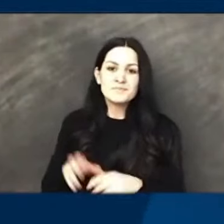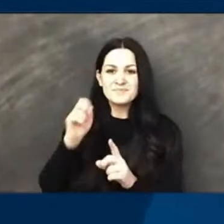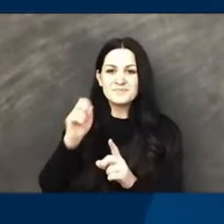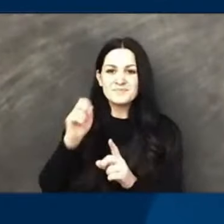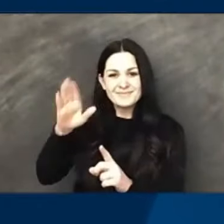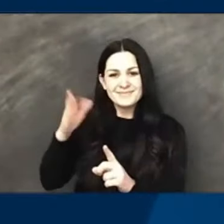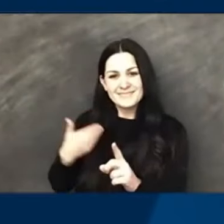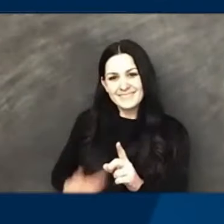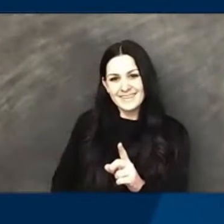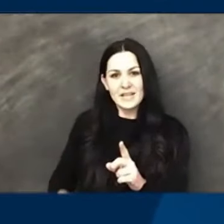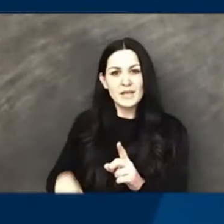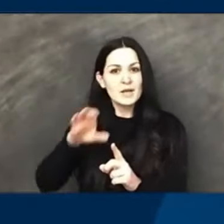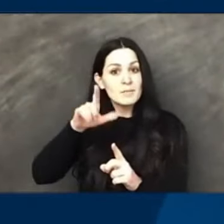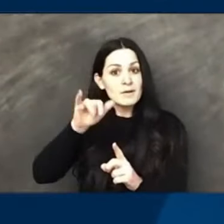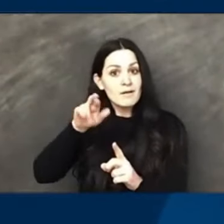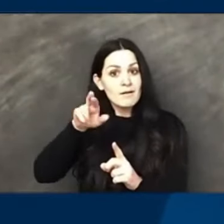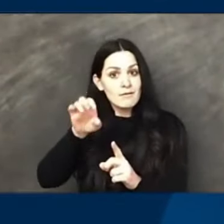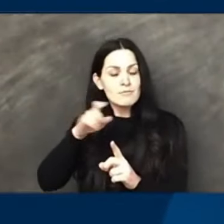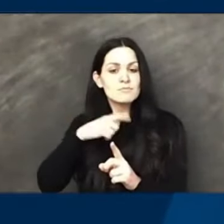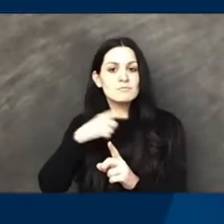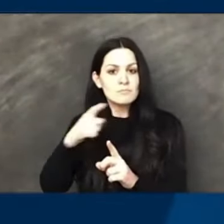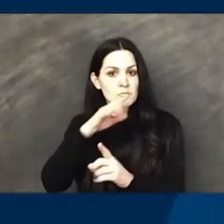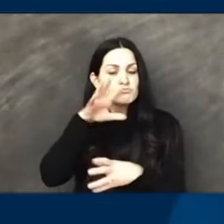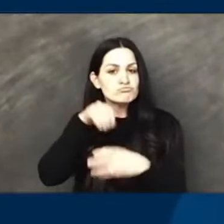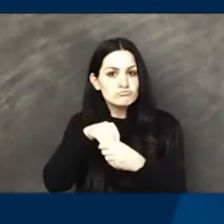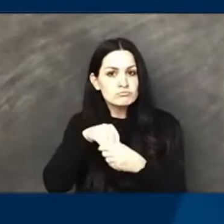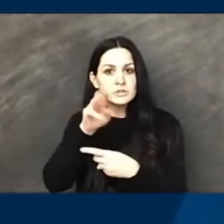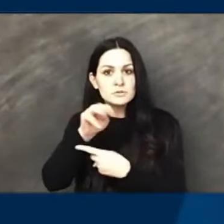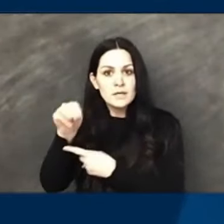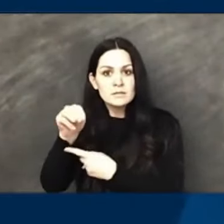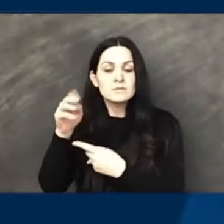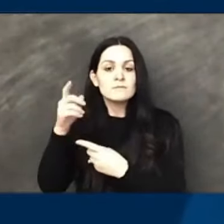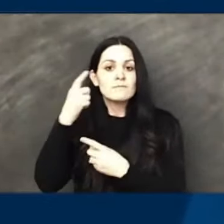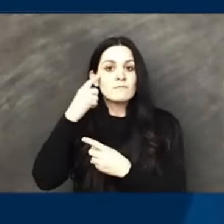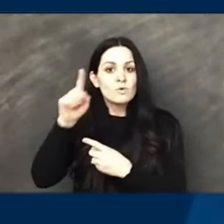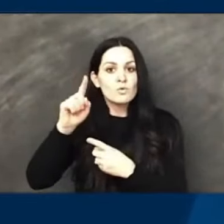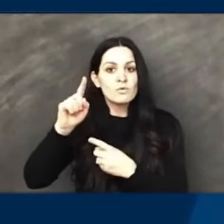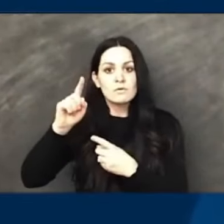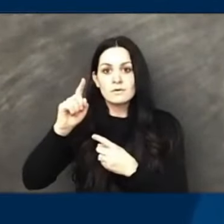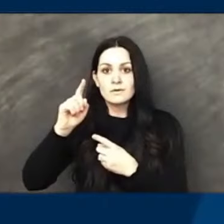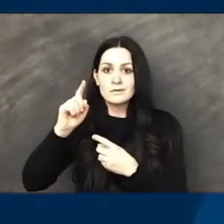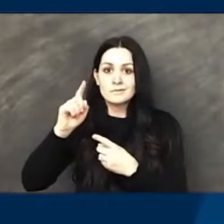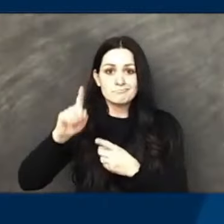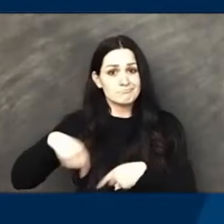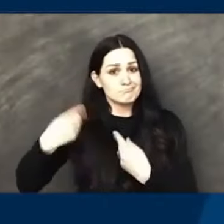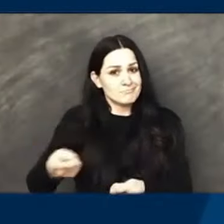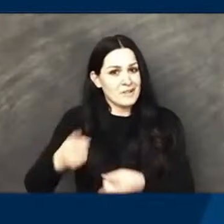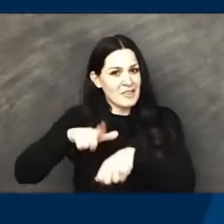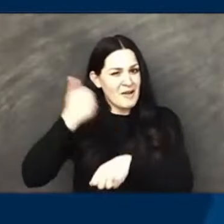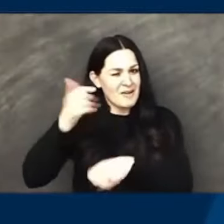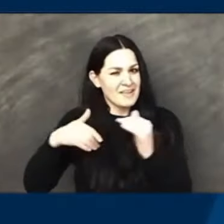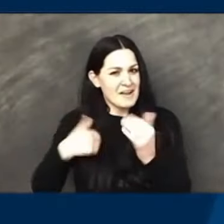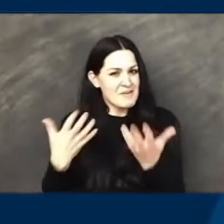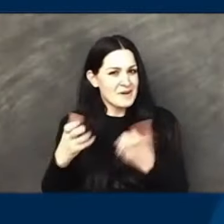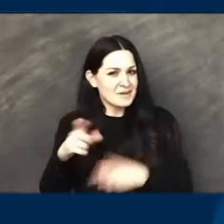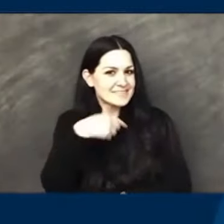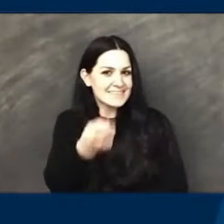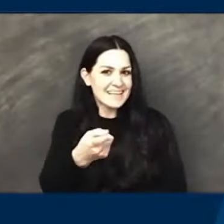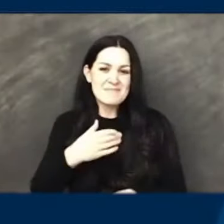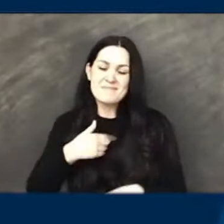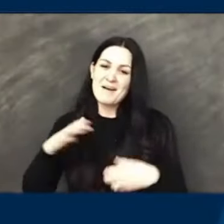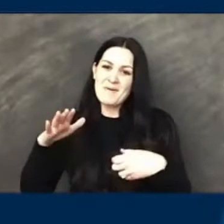Claire Duvernoy. I've been with Michigan Medicine for longer than I would care to say, my entire